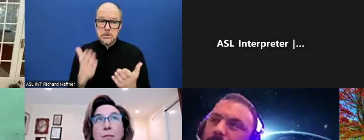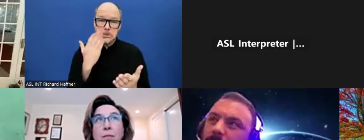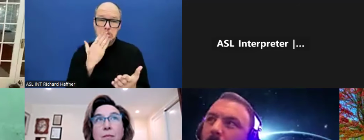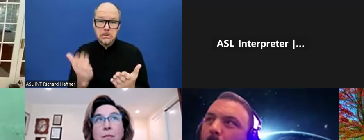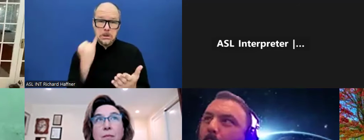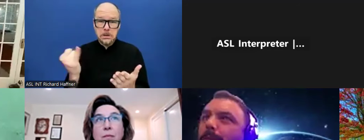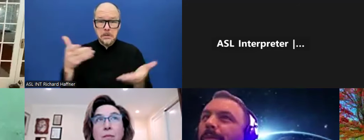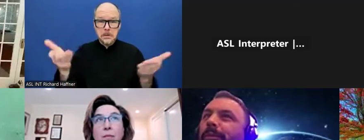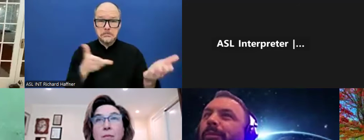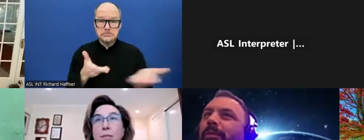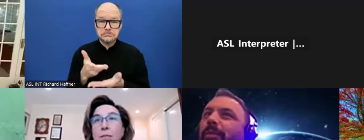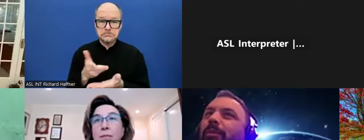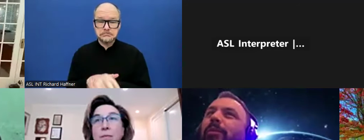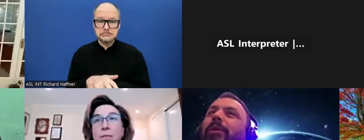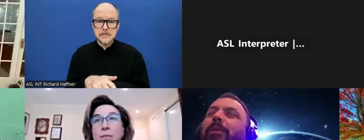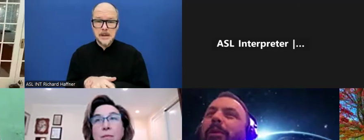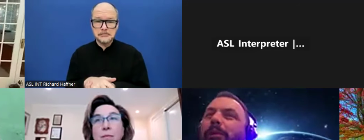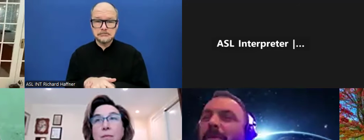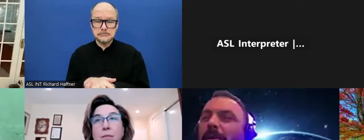public.